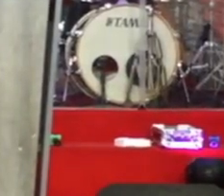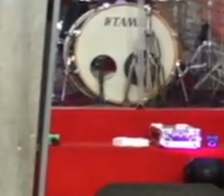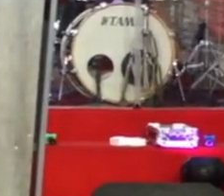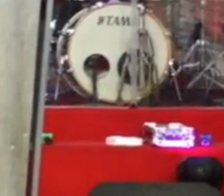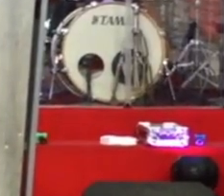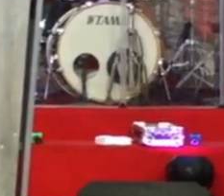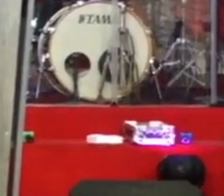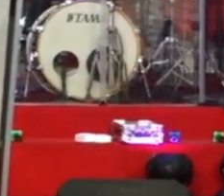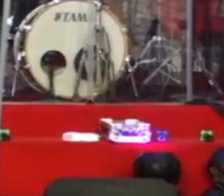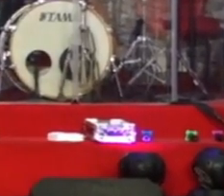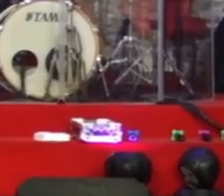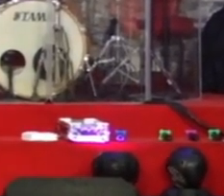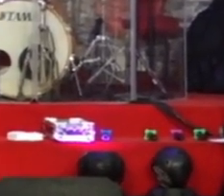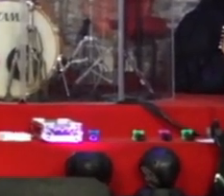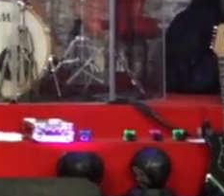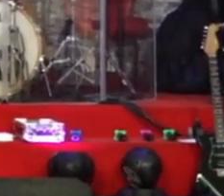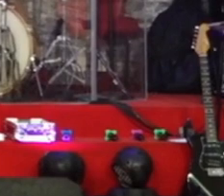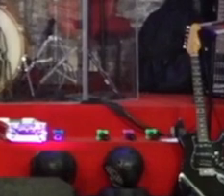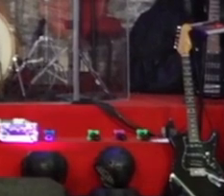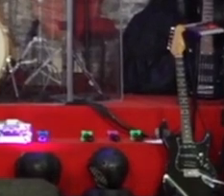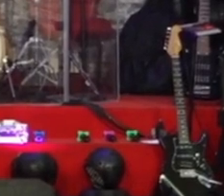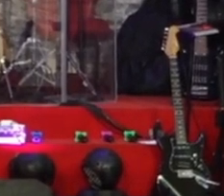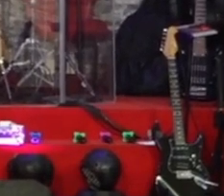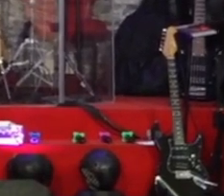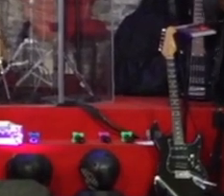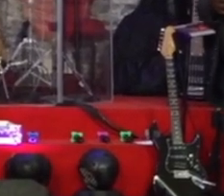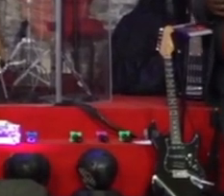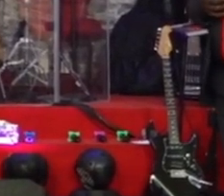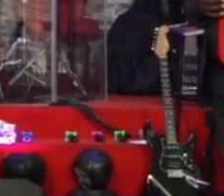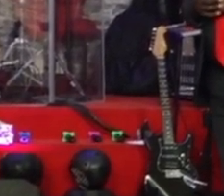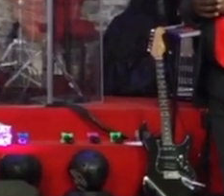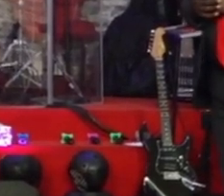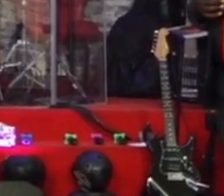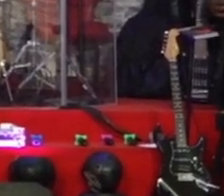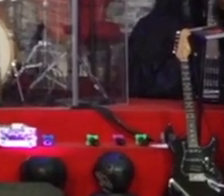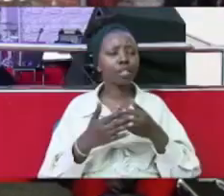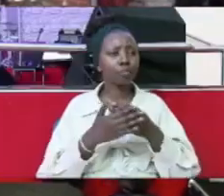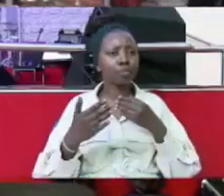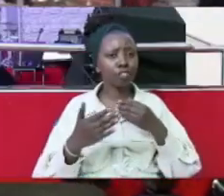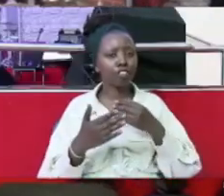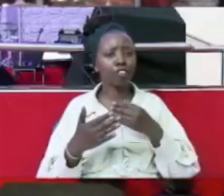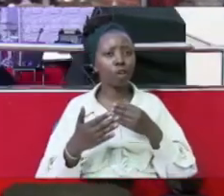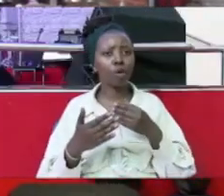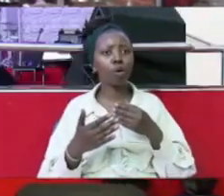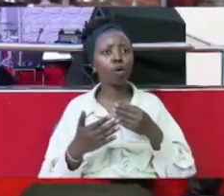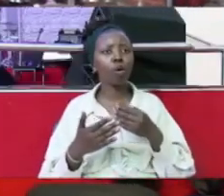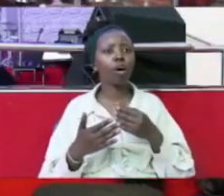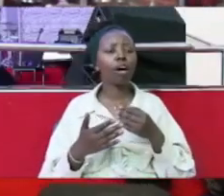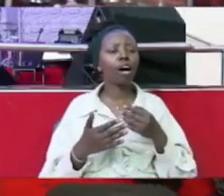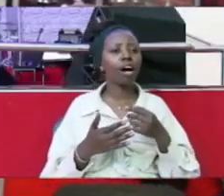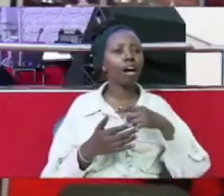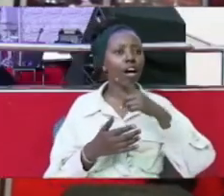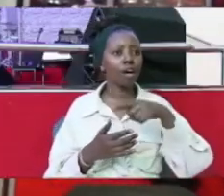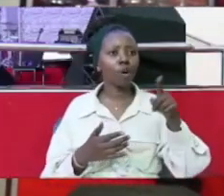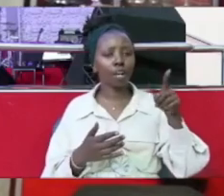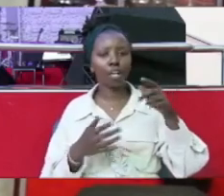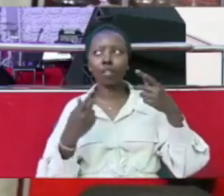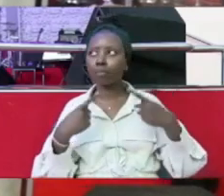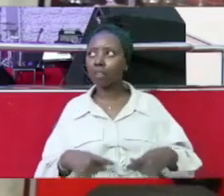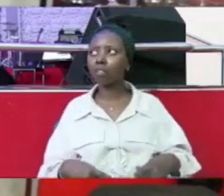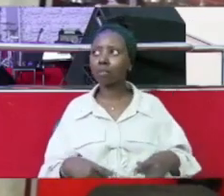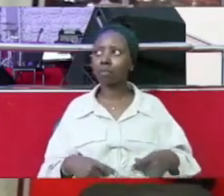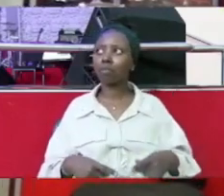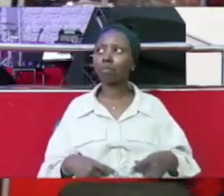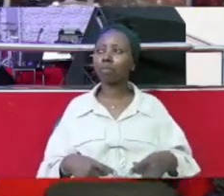Alice anatukumbusha kila wakati. That connect before you correct. Ni kwamba uunganike na mtu kabla